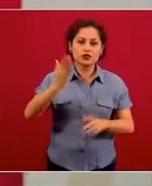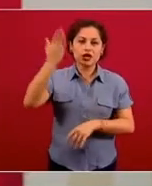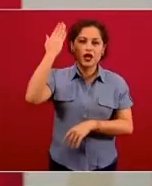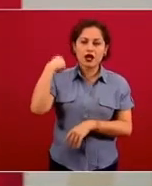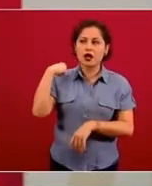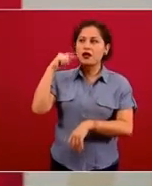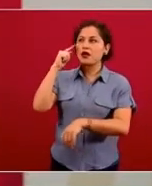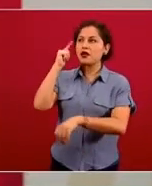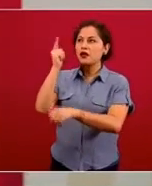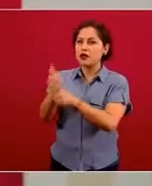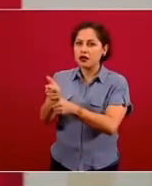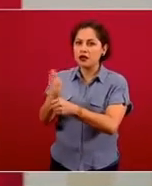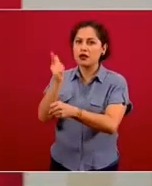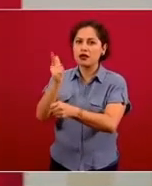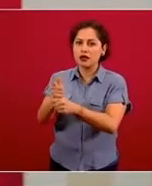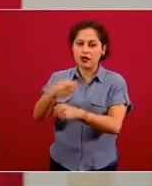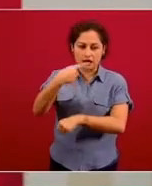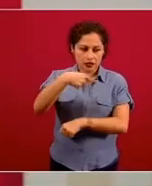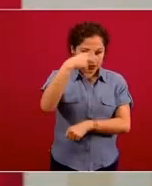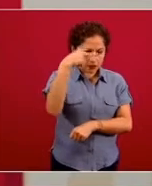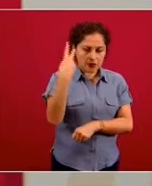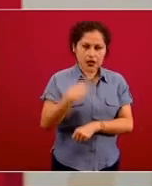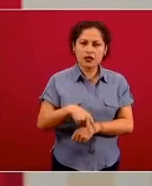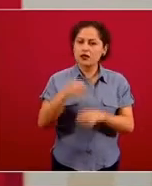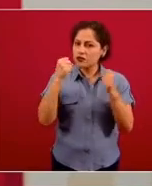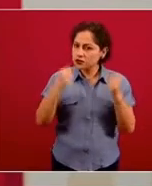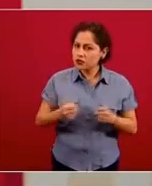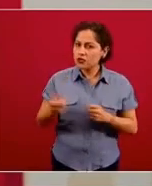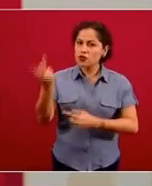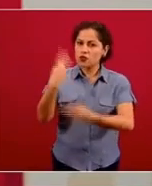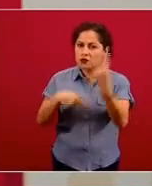started in Mexico. We've known this.